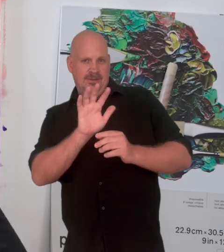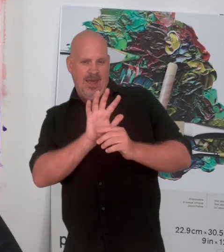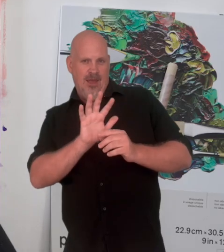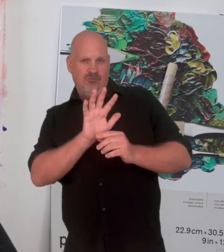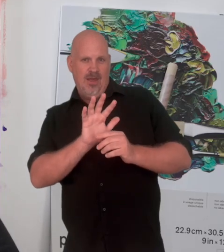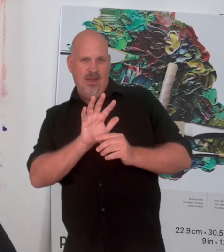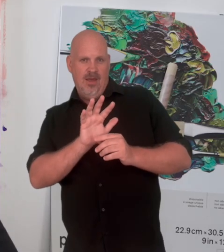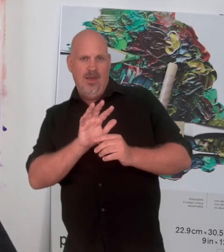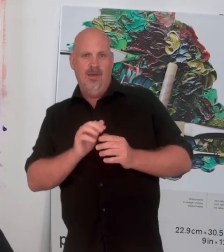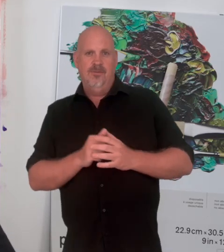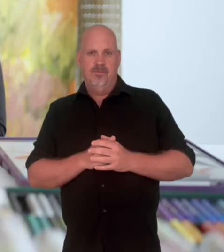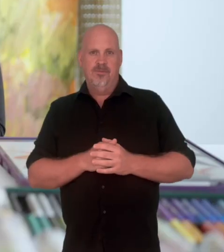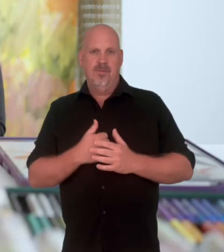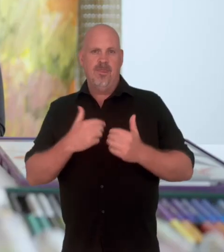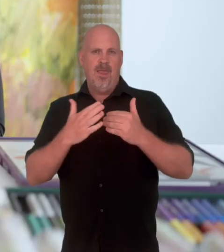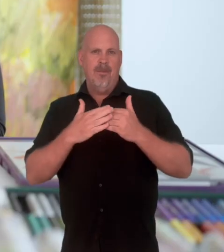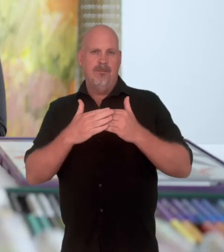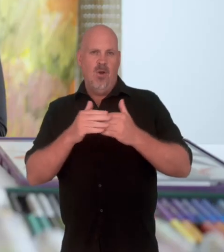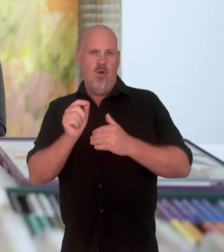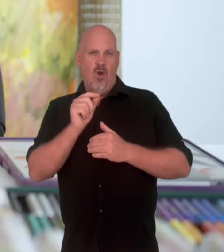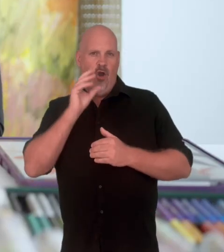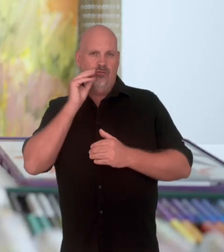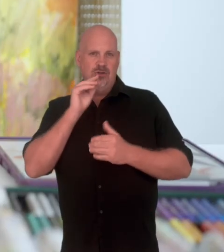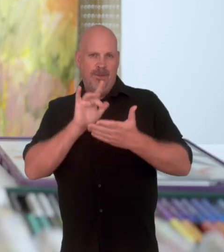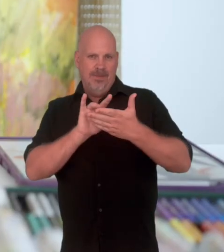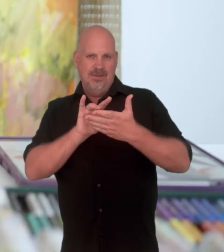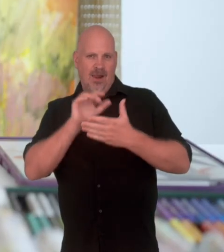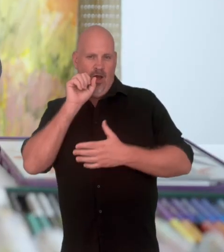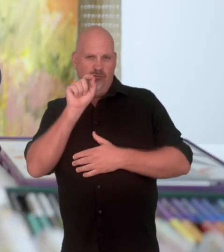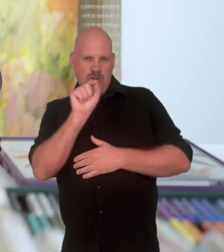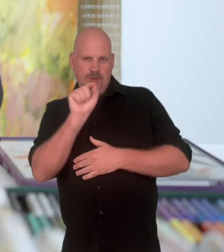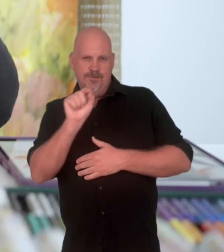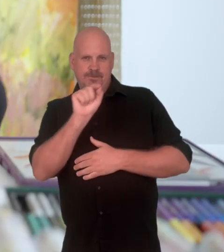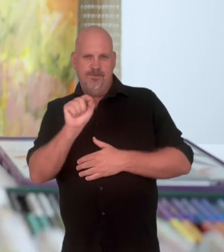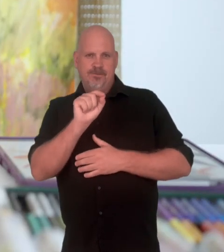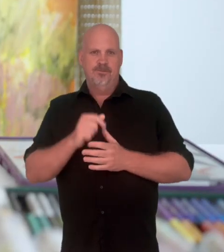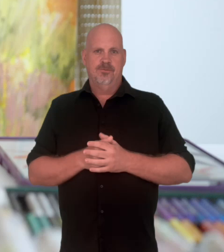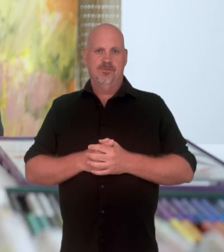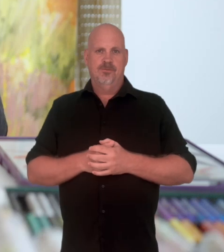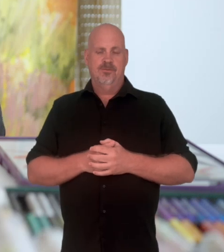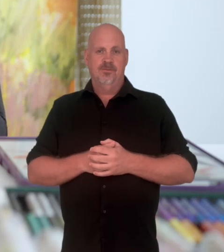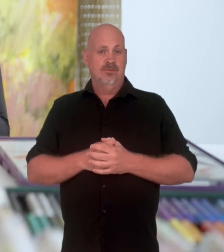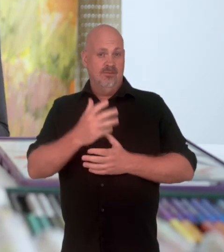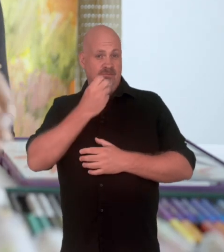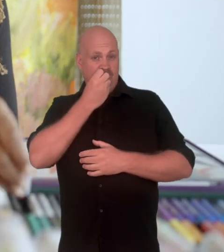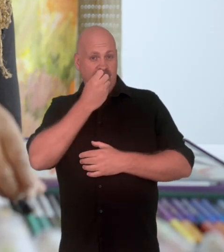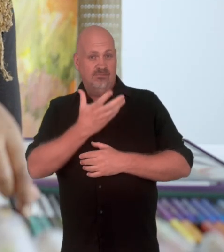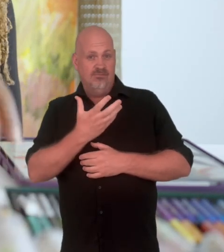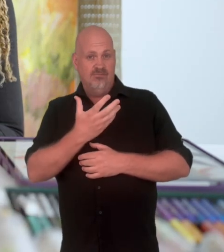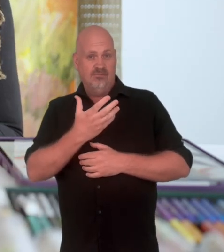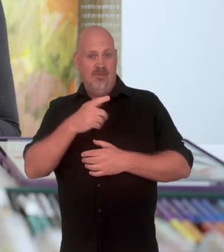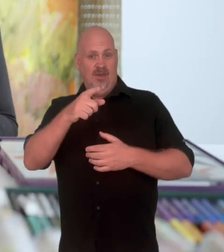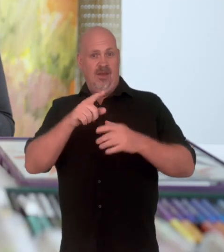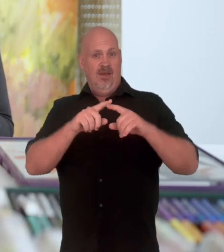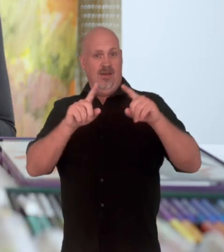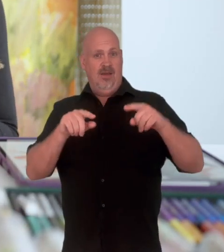The great thing about also painting the surface in this way is you already have a painting. So anything